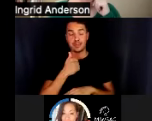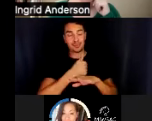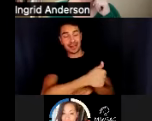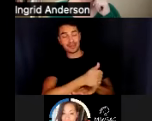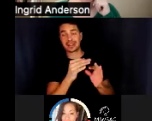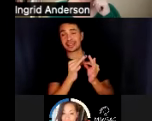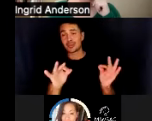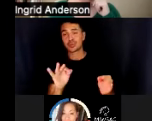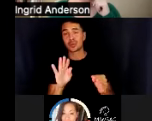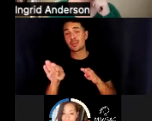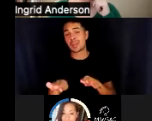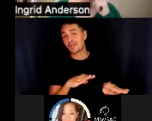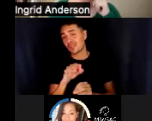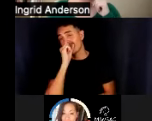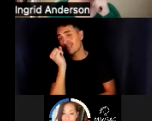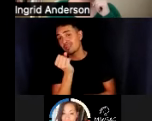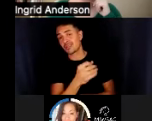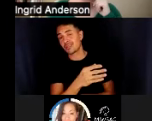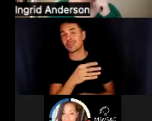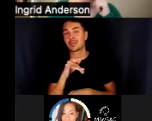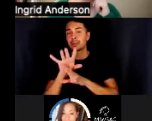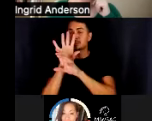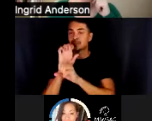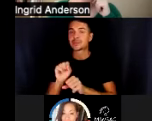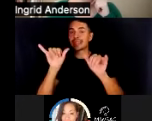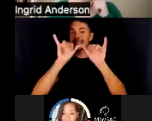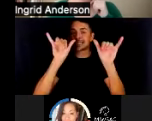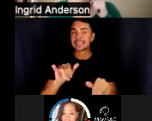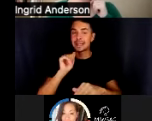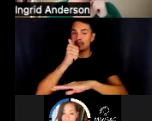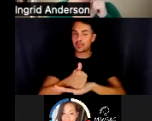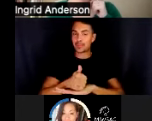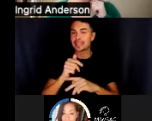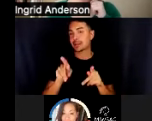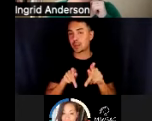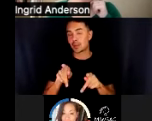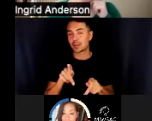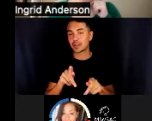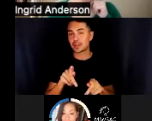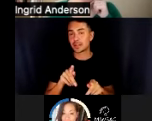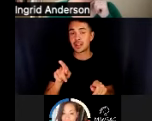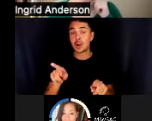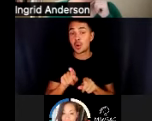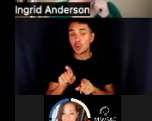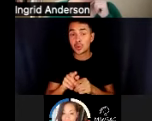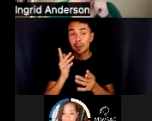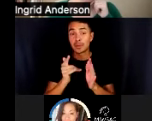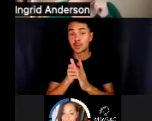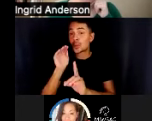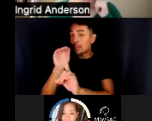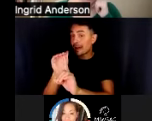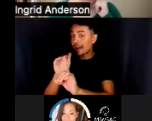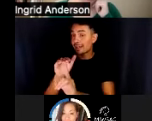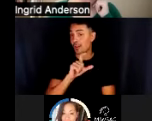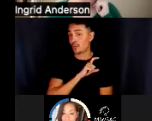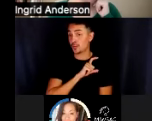or behavior by practitioners, by systems-based folks, maybe even to remind a law enforcement